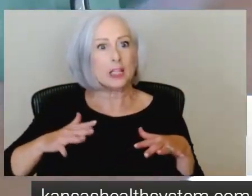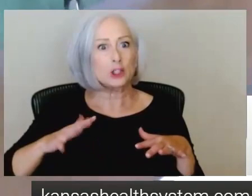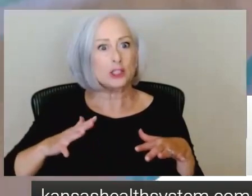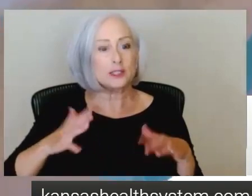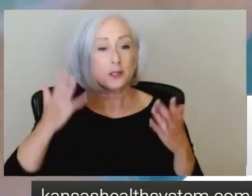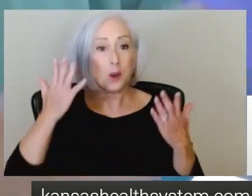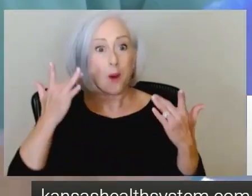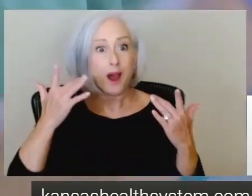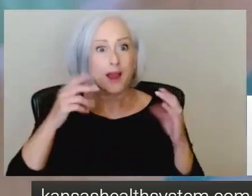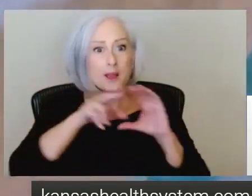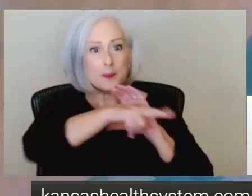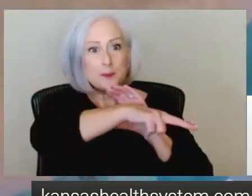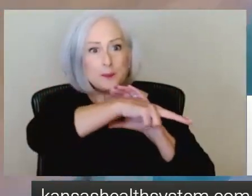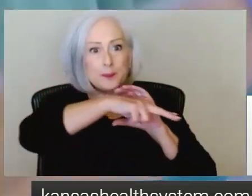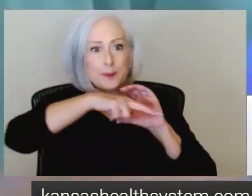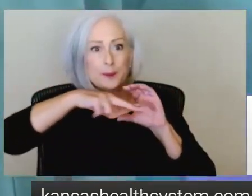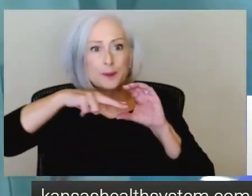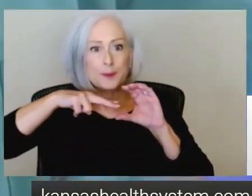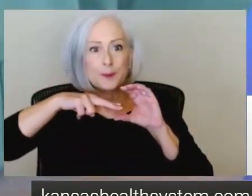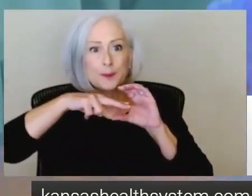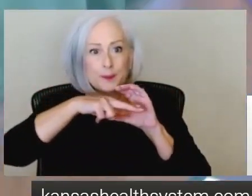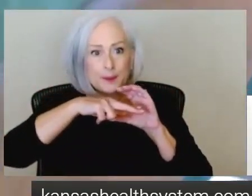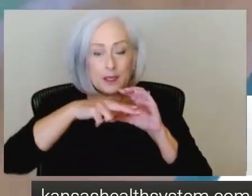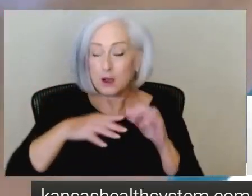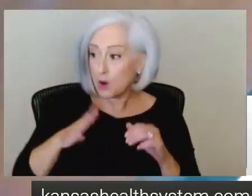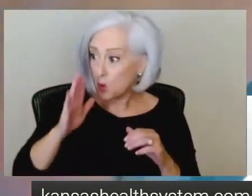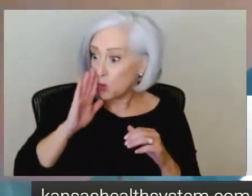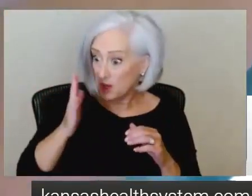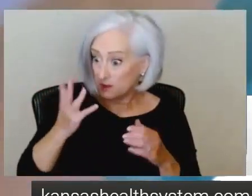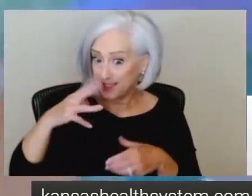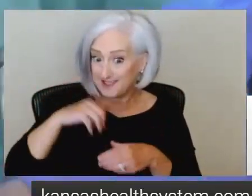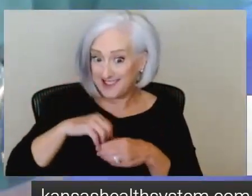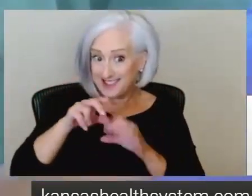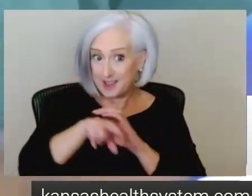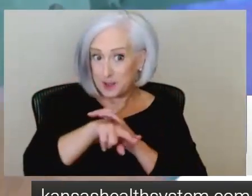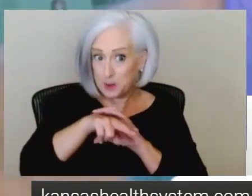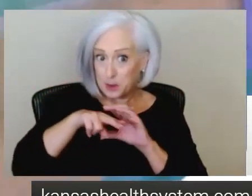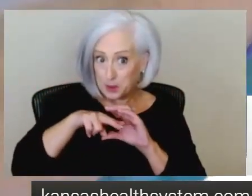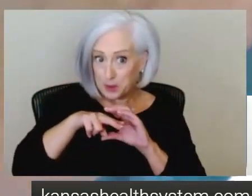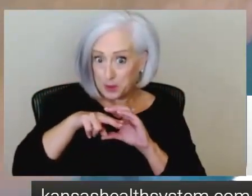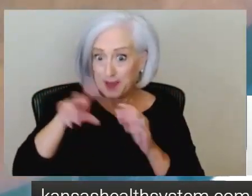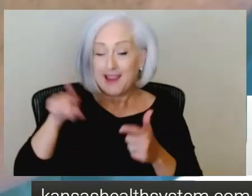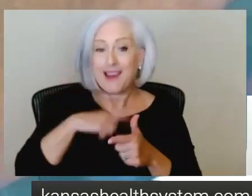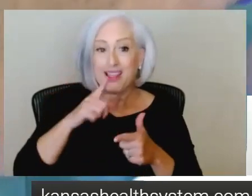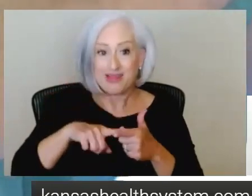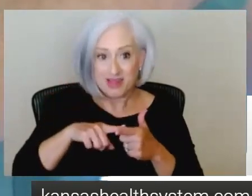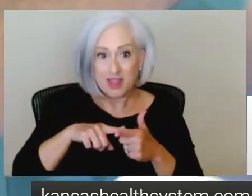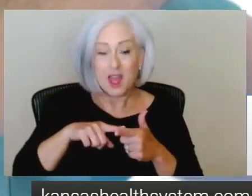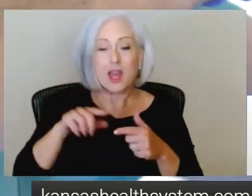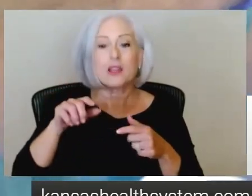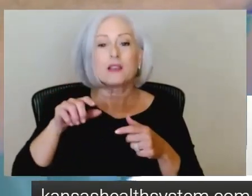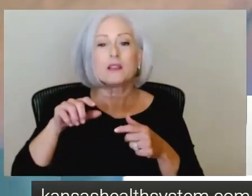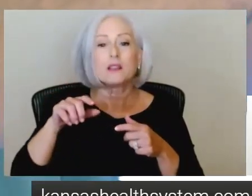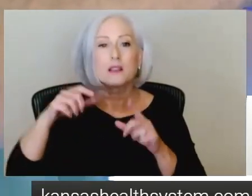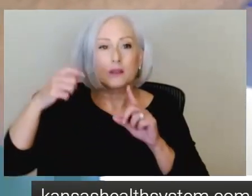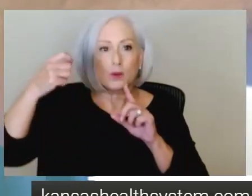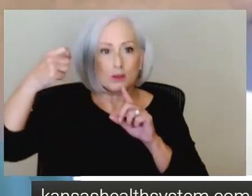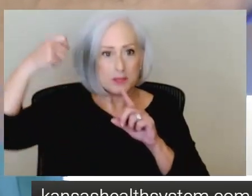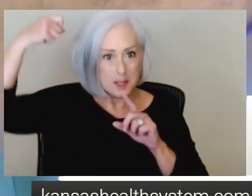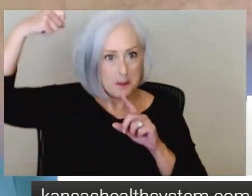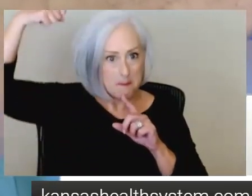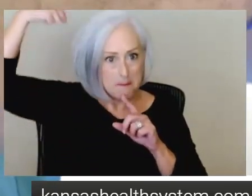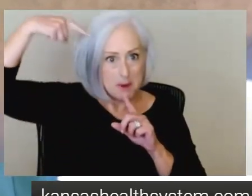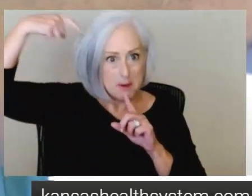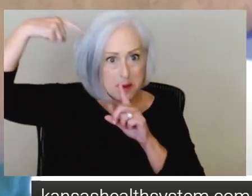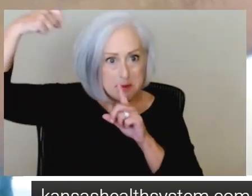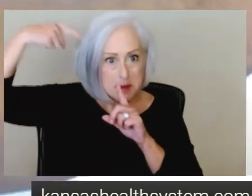MRI. So she's going to be in a closed MRI area, and then they'll be working on the top of her head with these